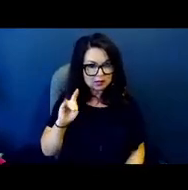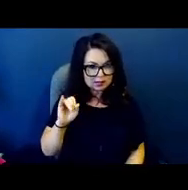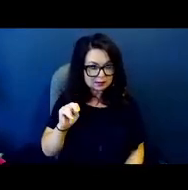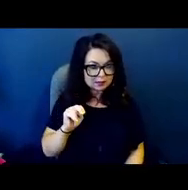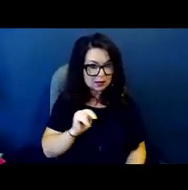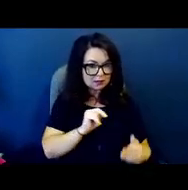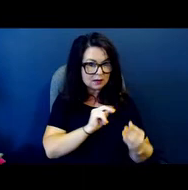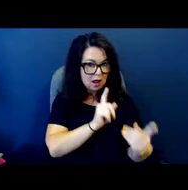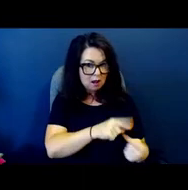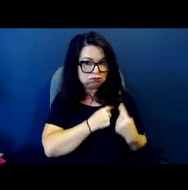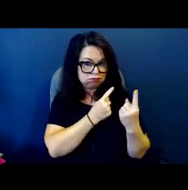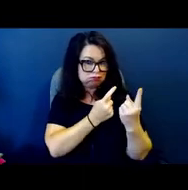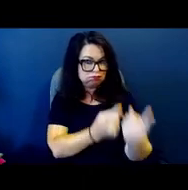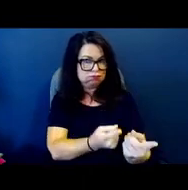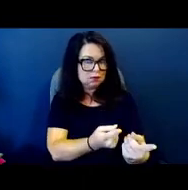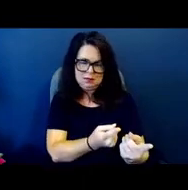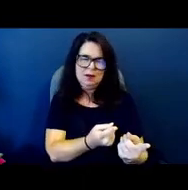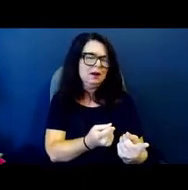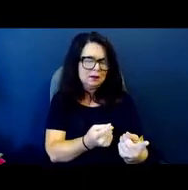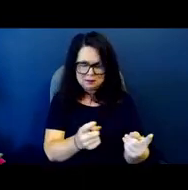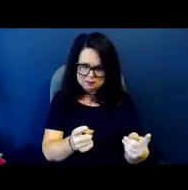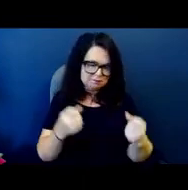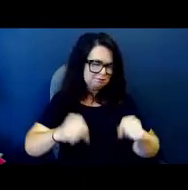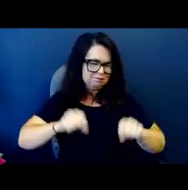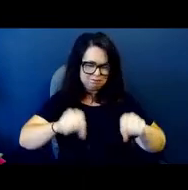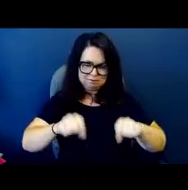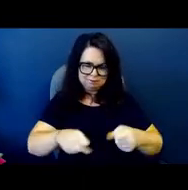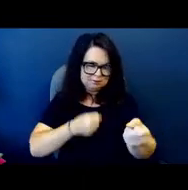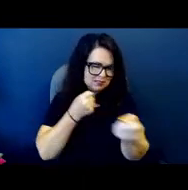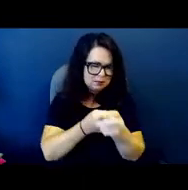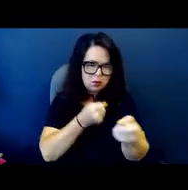been extremely supportive of mine